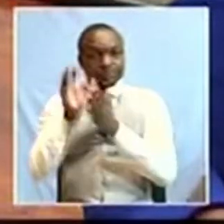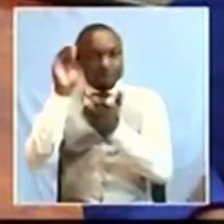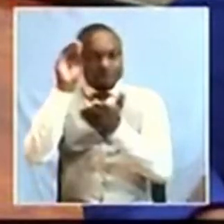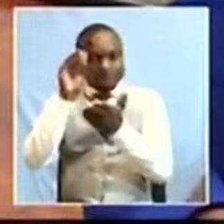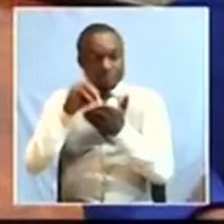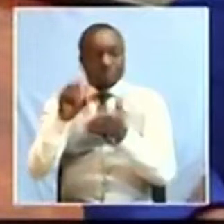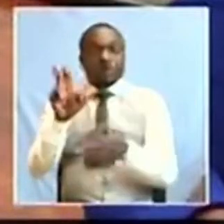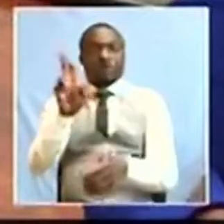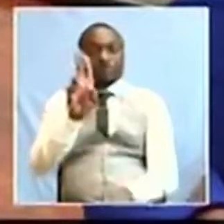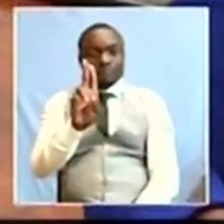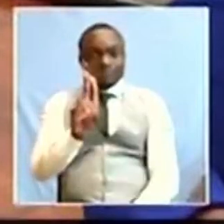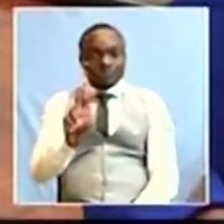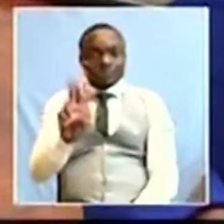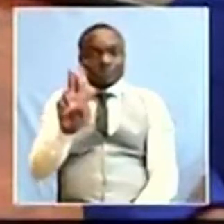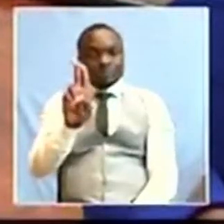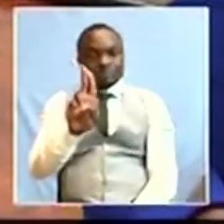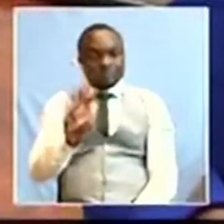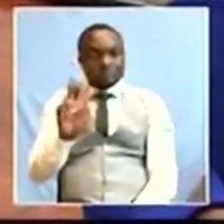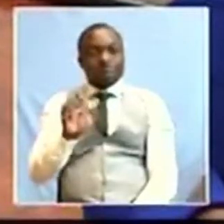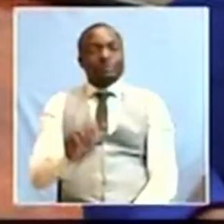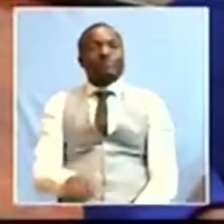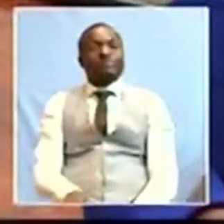use.